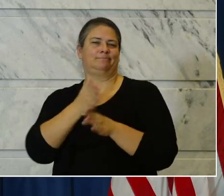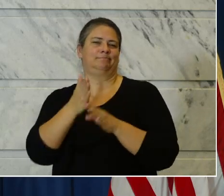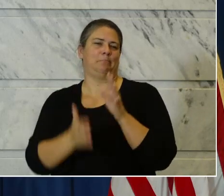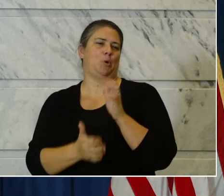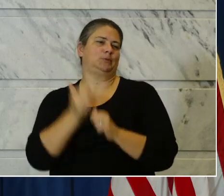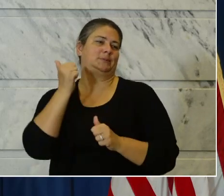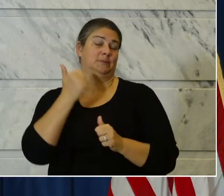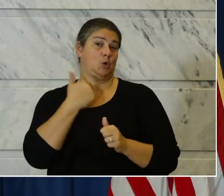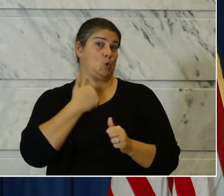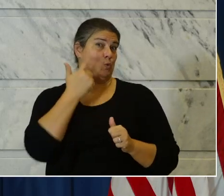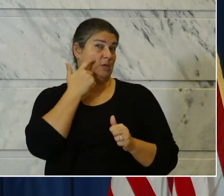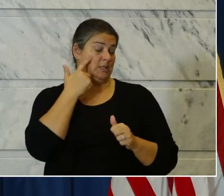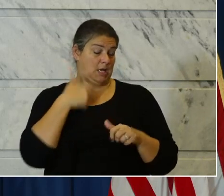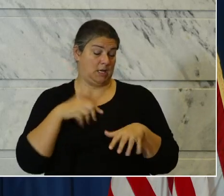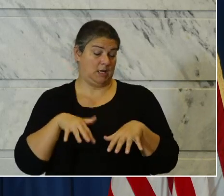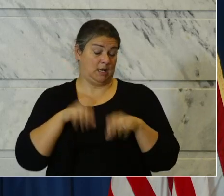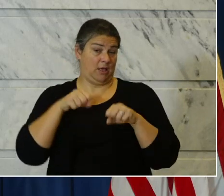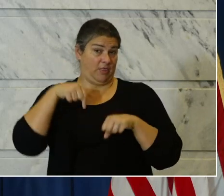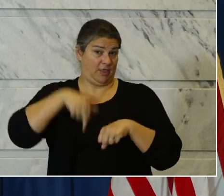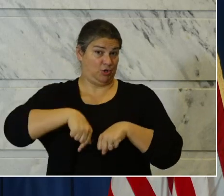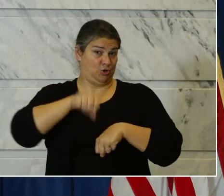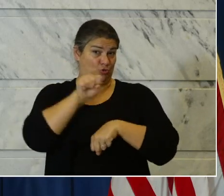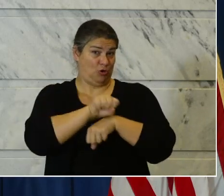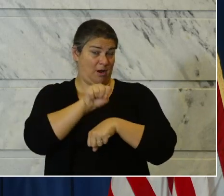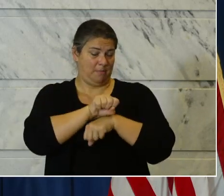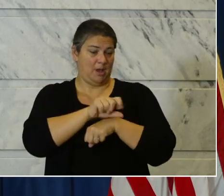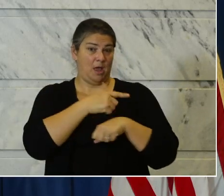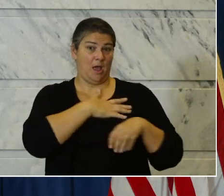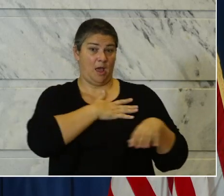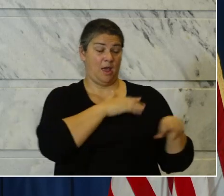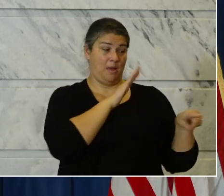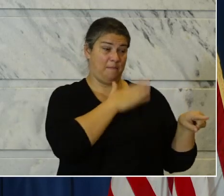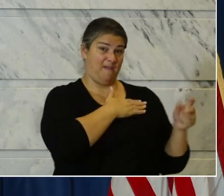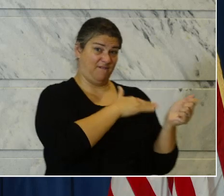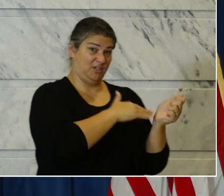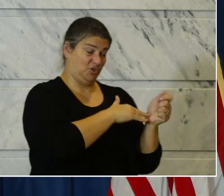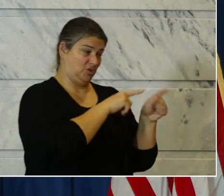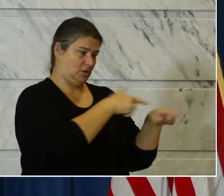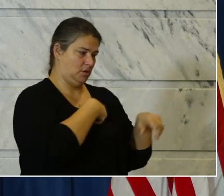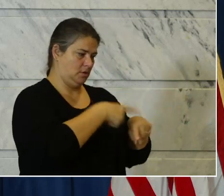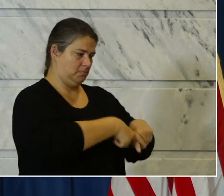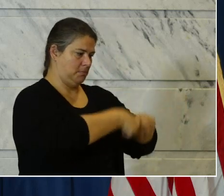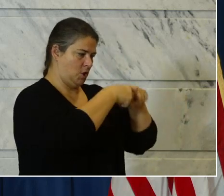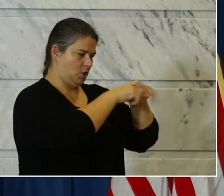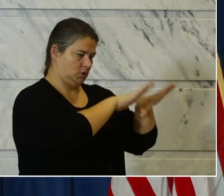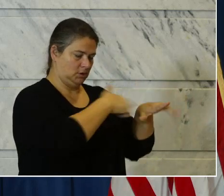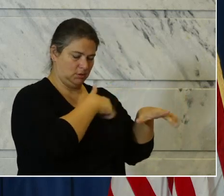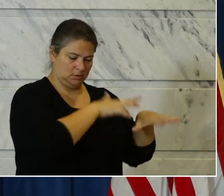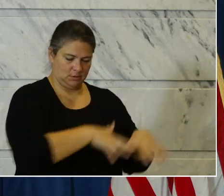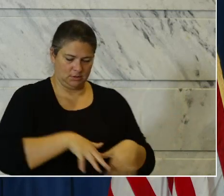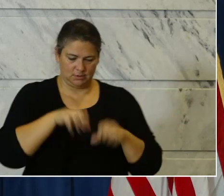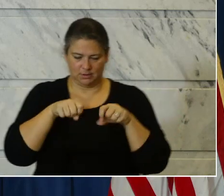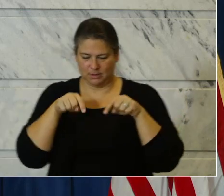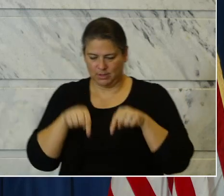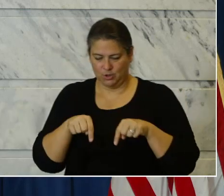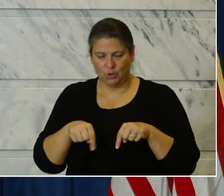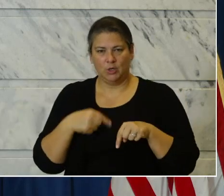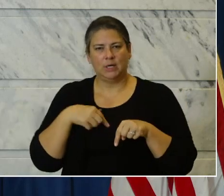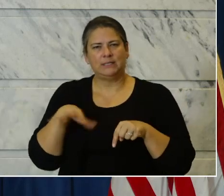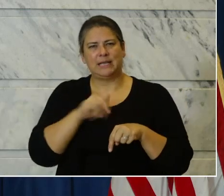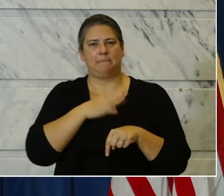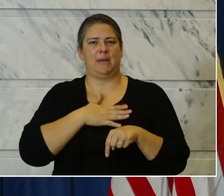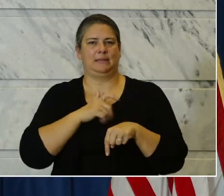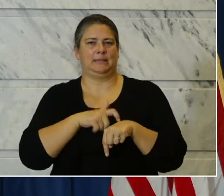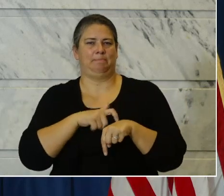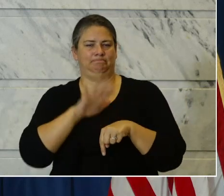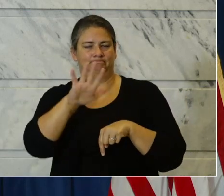recently when I took this job that had to be on pause because this takes too much time right now. I care about the patients I